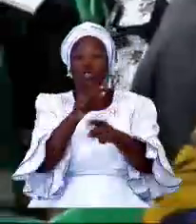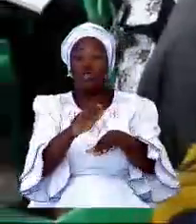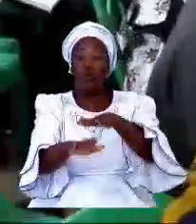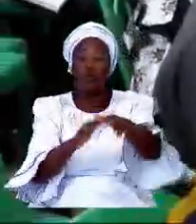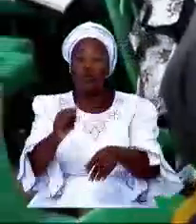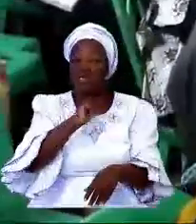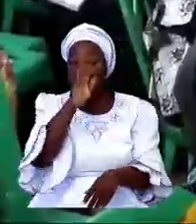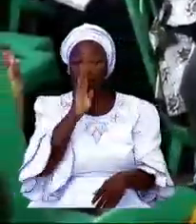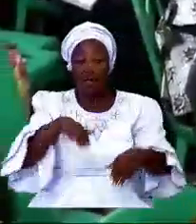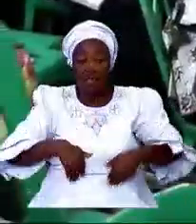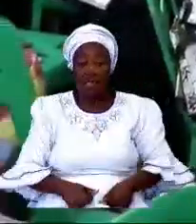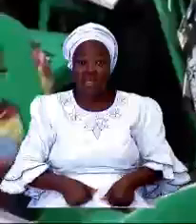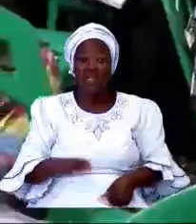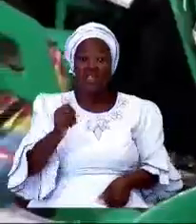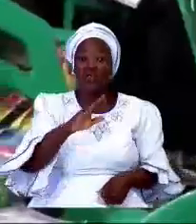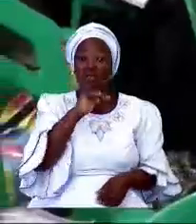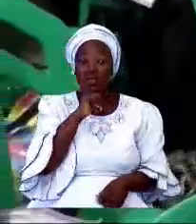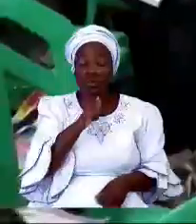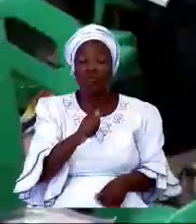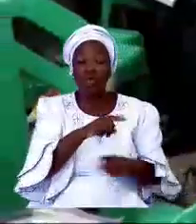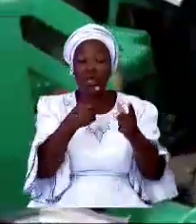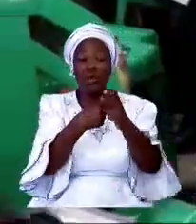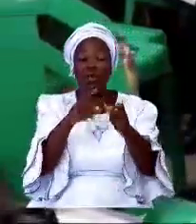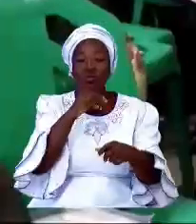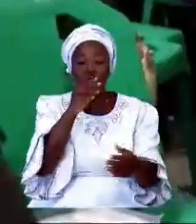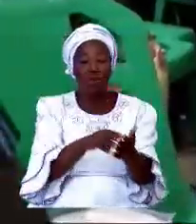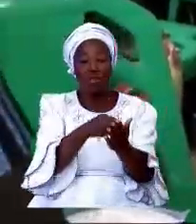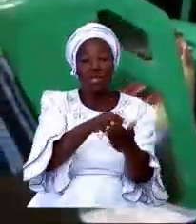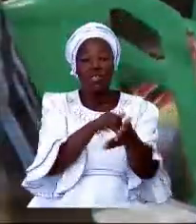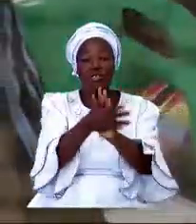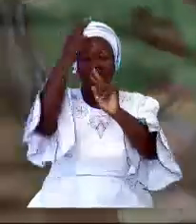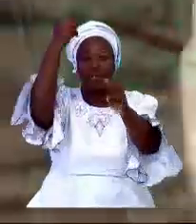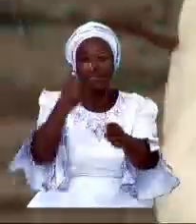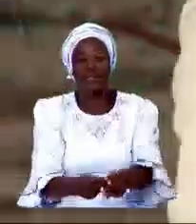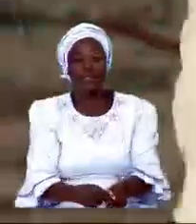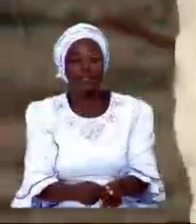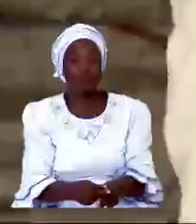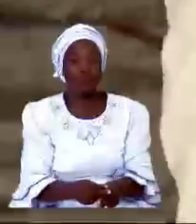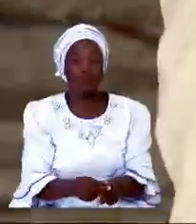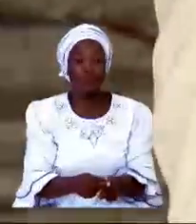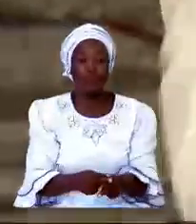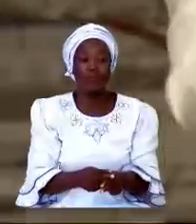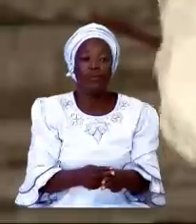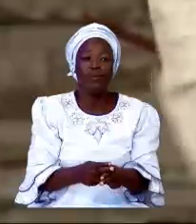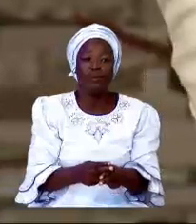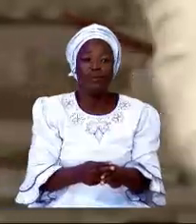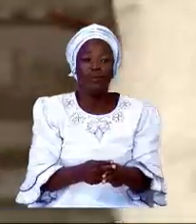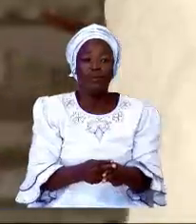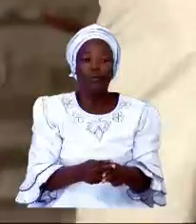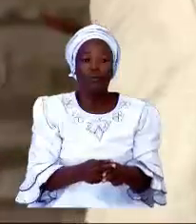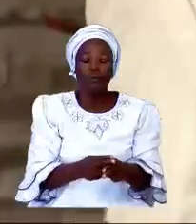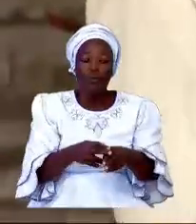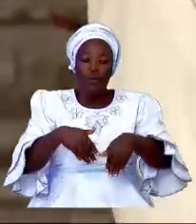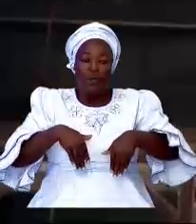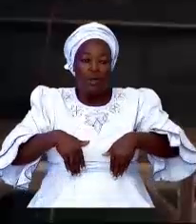and over valleys, and when they walk, they will not be weary, and when they run, they will not faint in